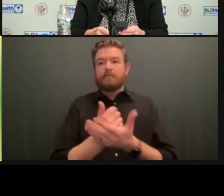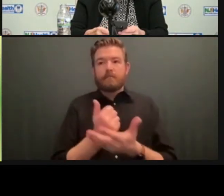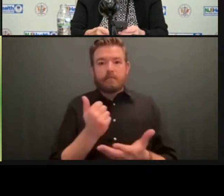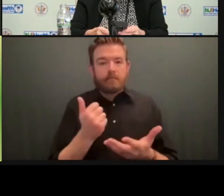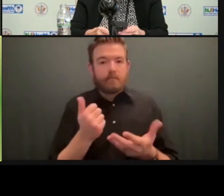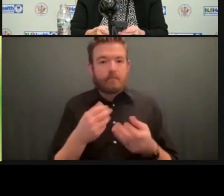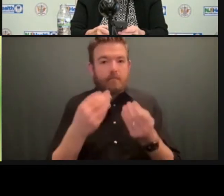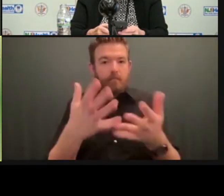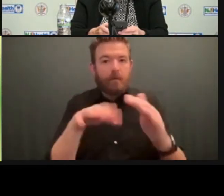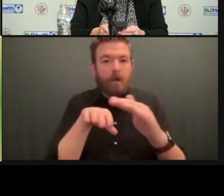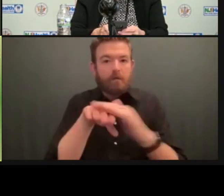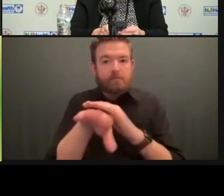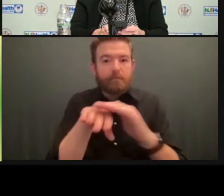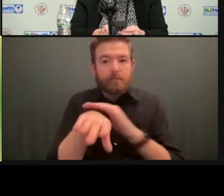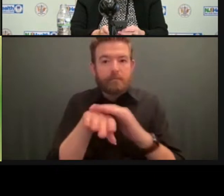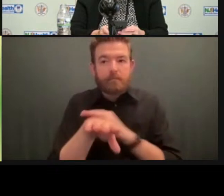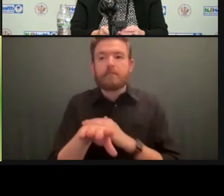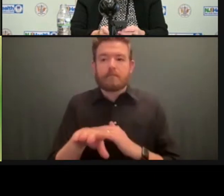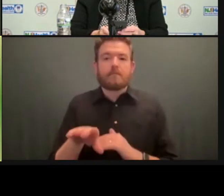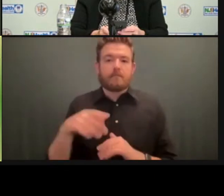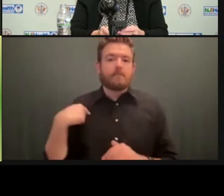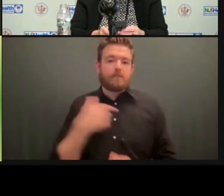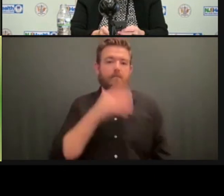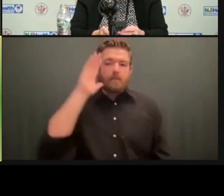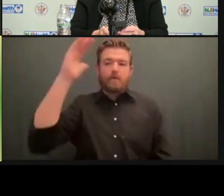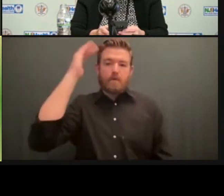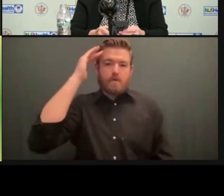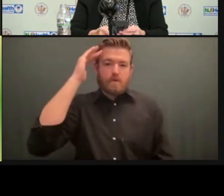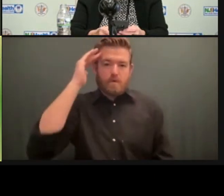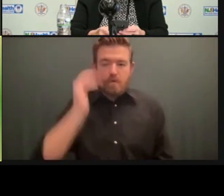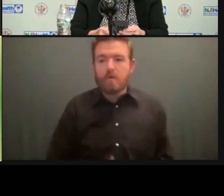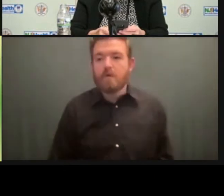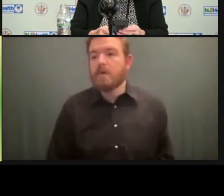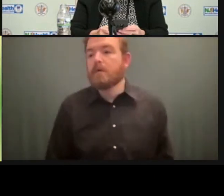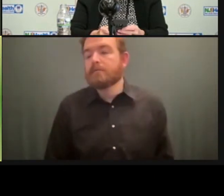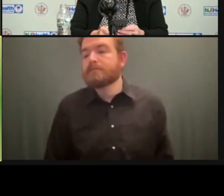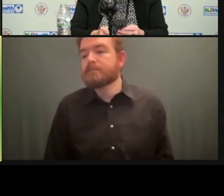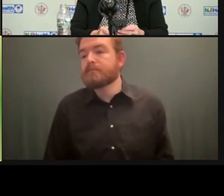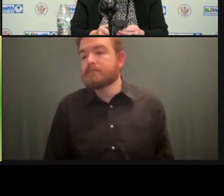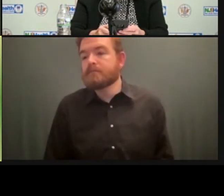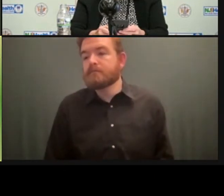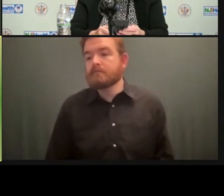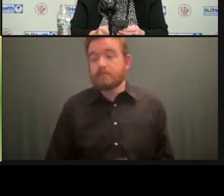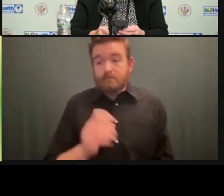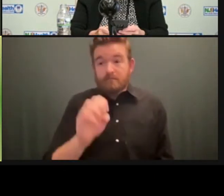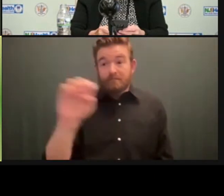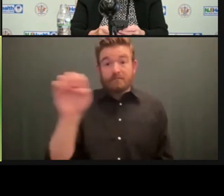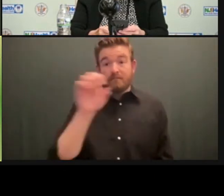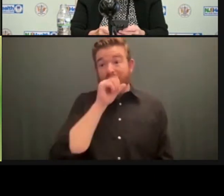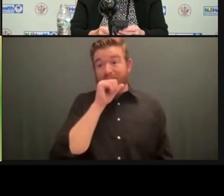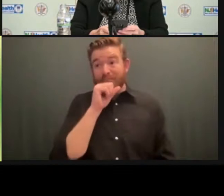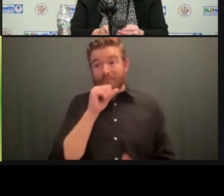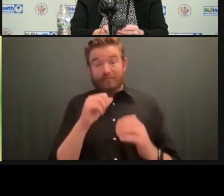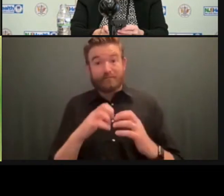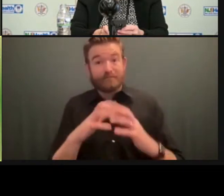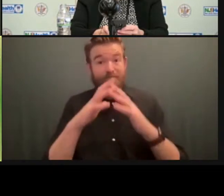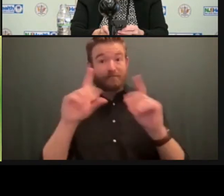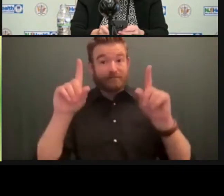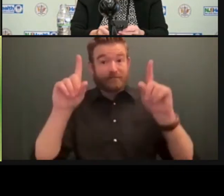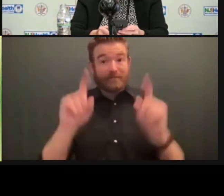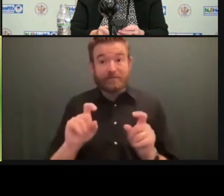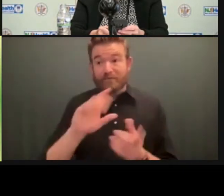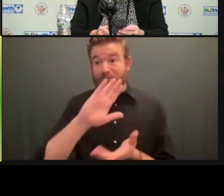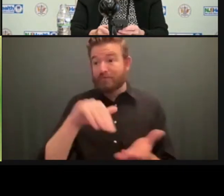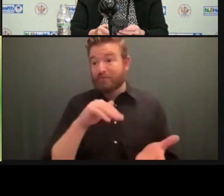Orange site is phenomenal. And as you said, if we had our druthers, we'd have one down in the southern part of the state as well. And that